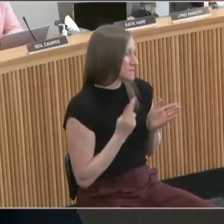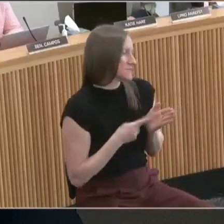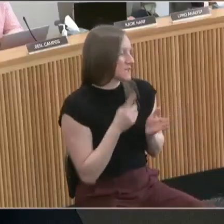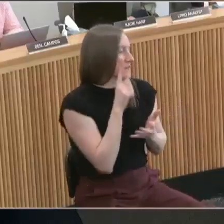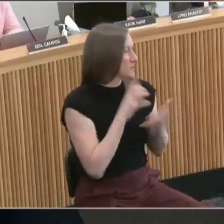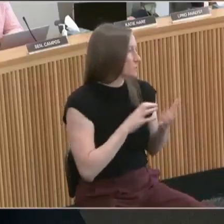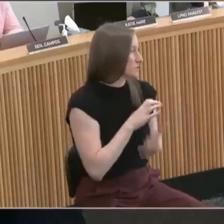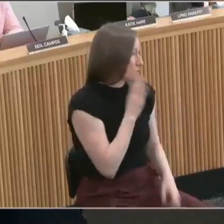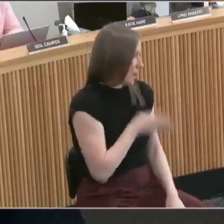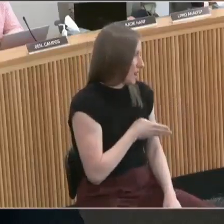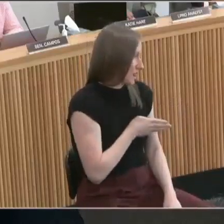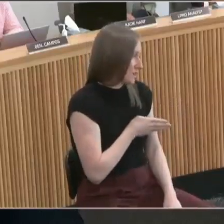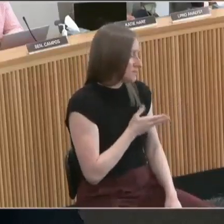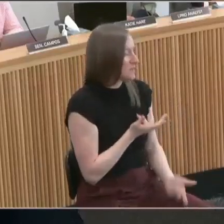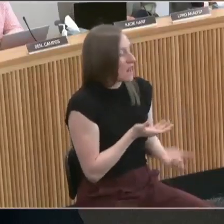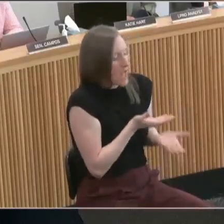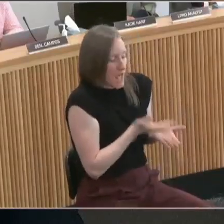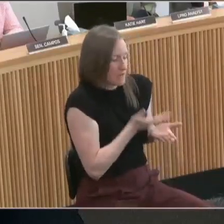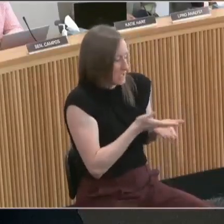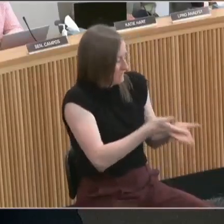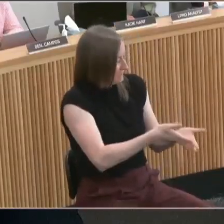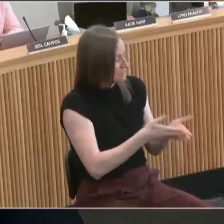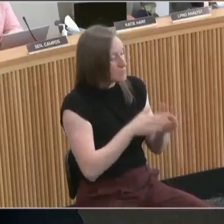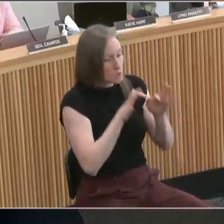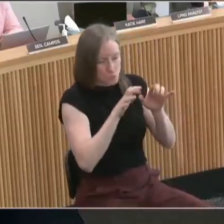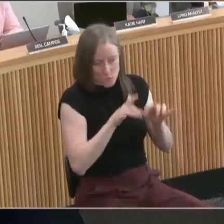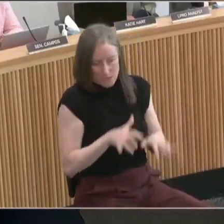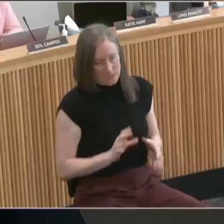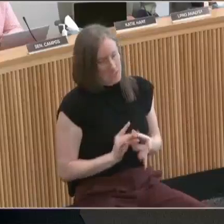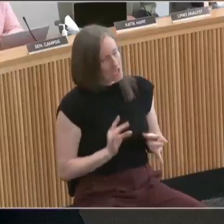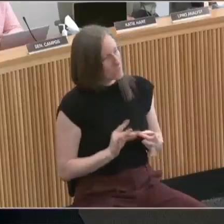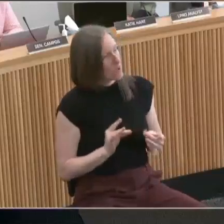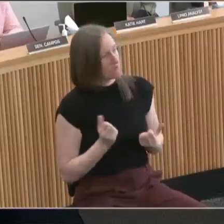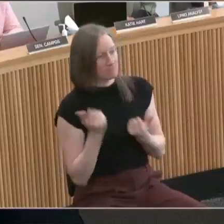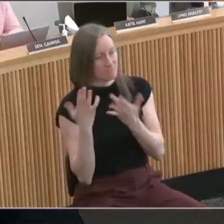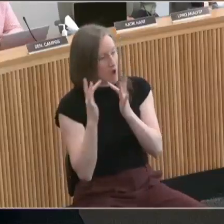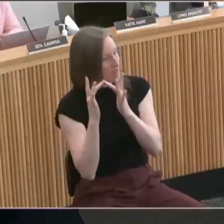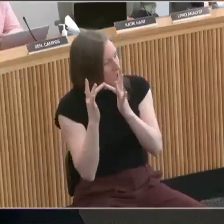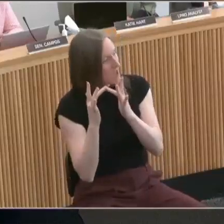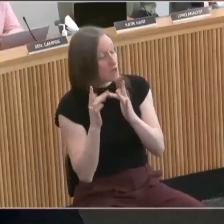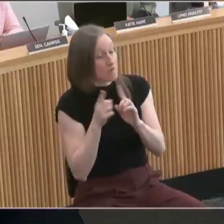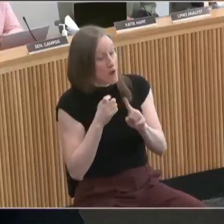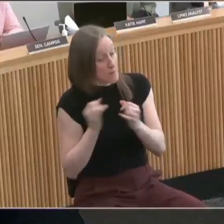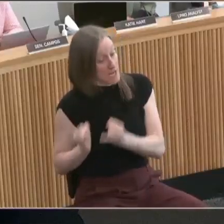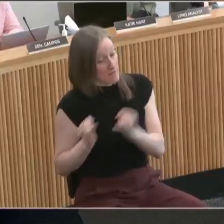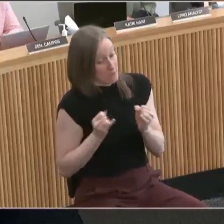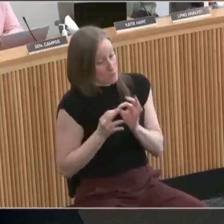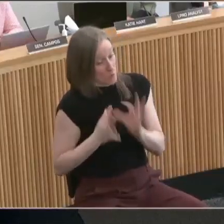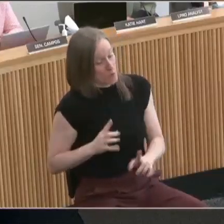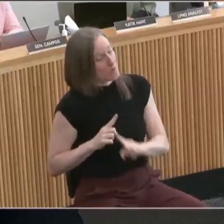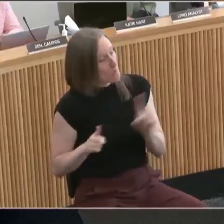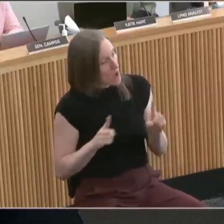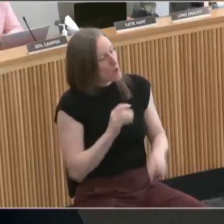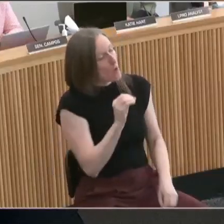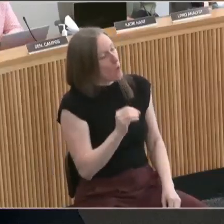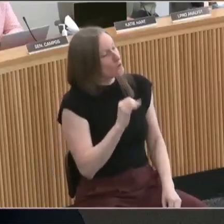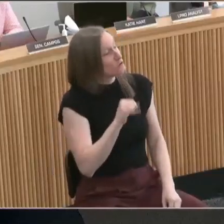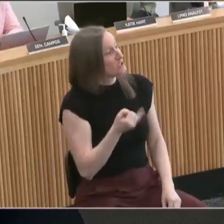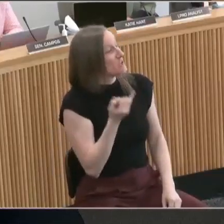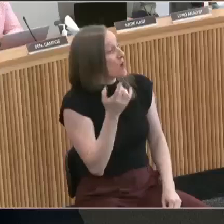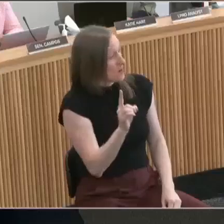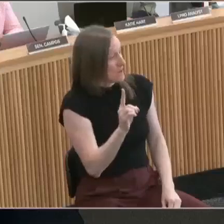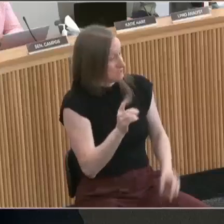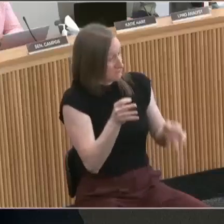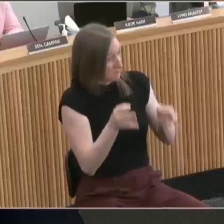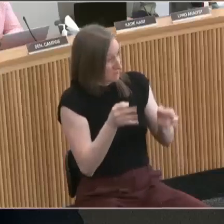confusion, as evidenced by written testimony of support, not only from individual interpreters, but also from the Oregon Judicial Department, the